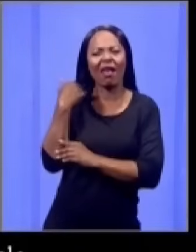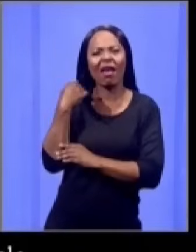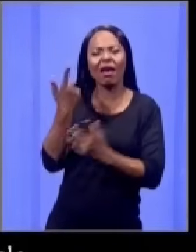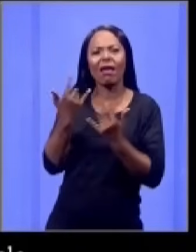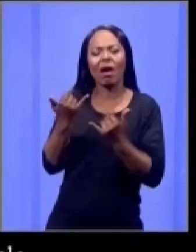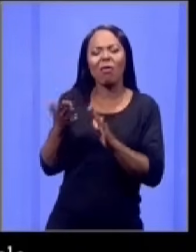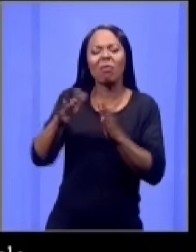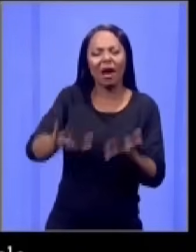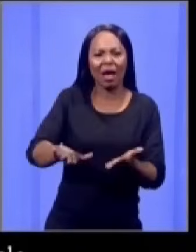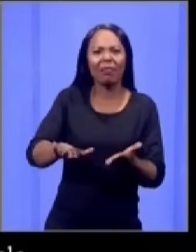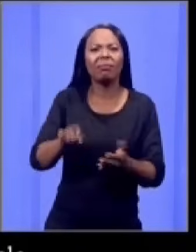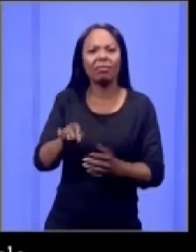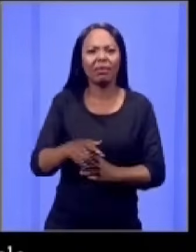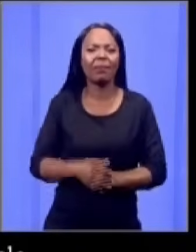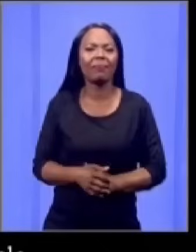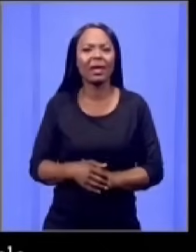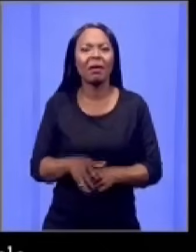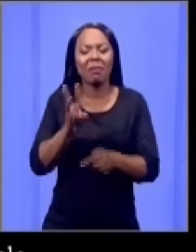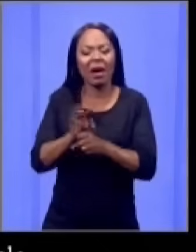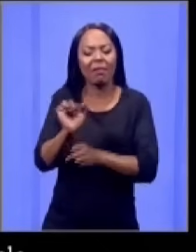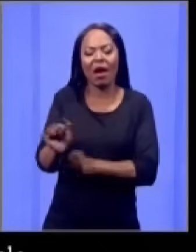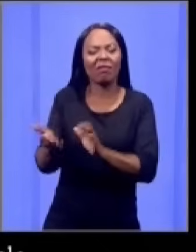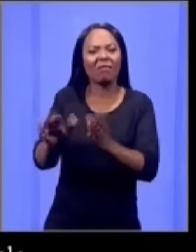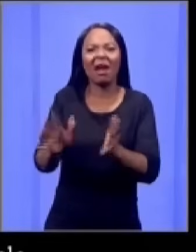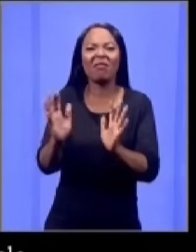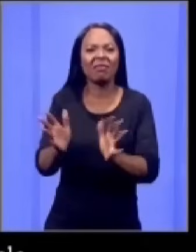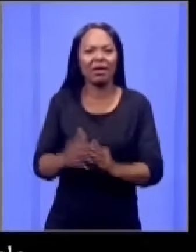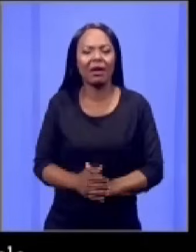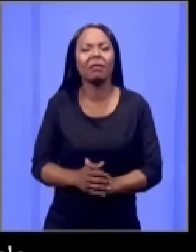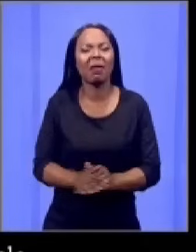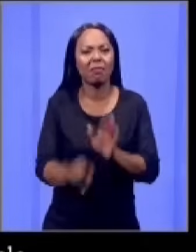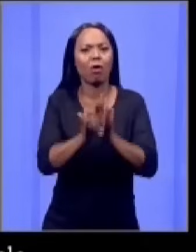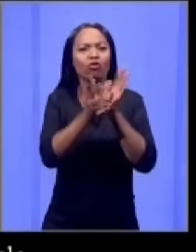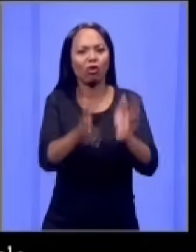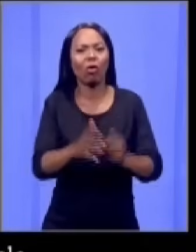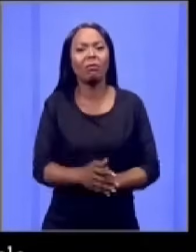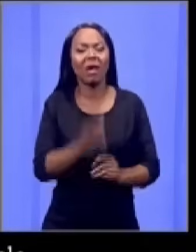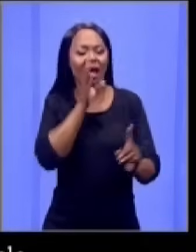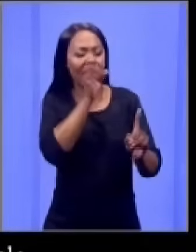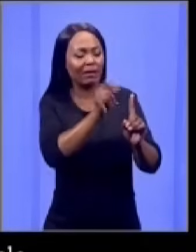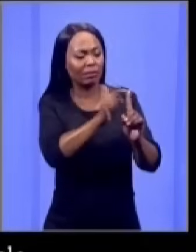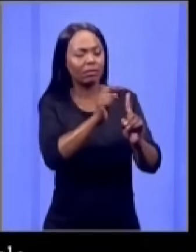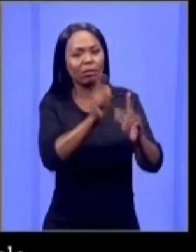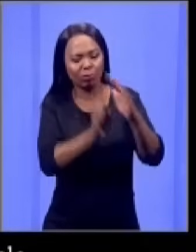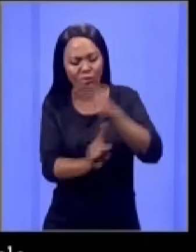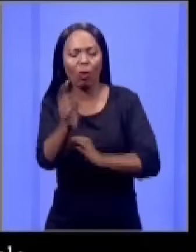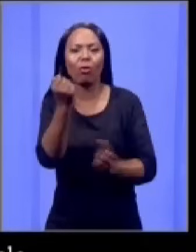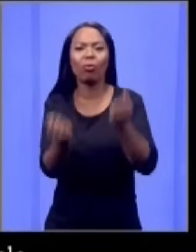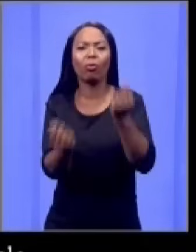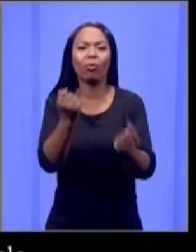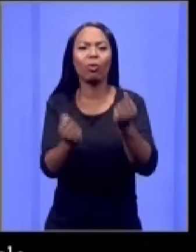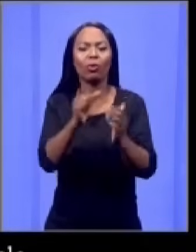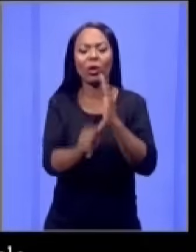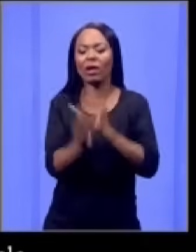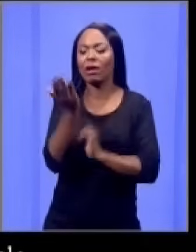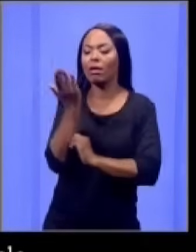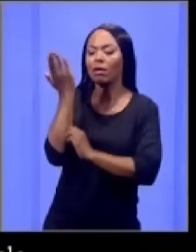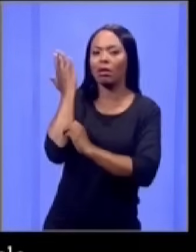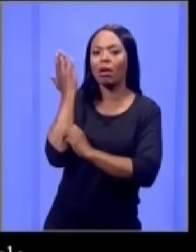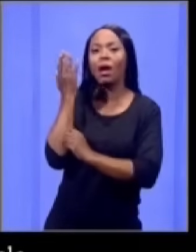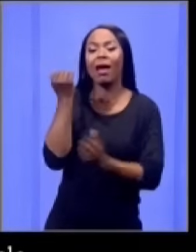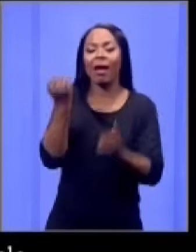hlokahetse mme re bua le wena tjena re ile ba taba hore a hlaele kgotleng la dinyewe bekeng ya ho feta mme le